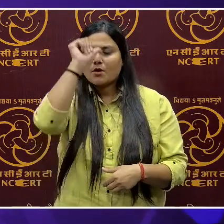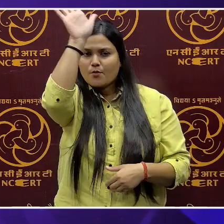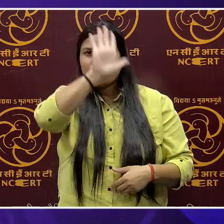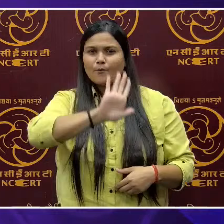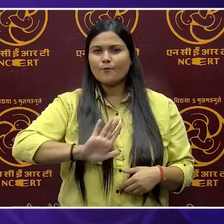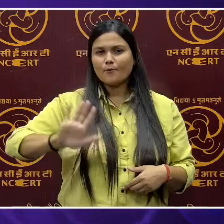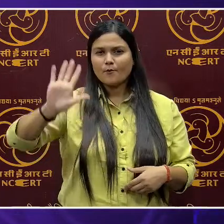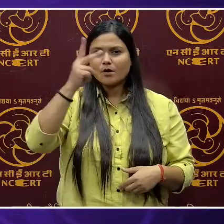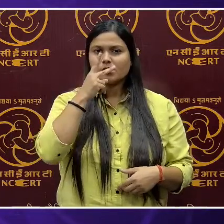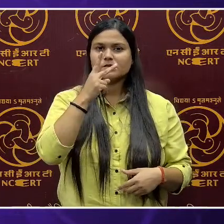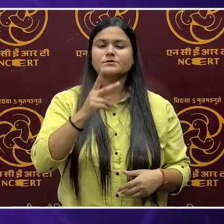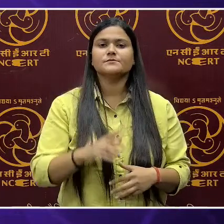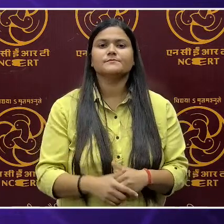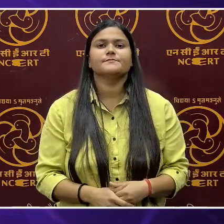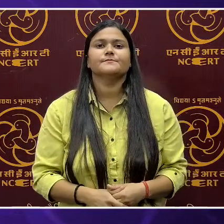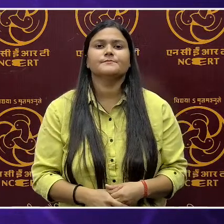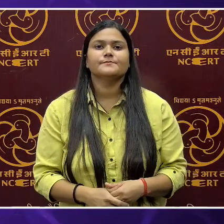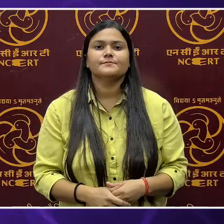India.